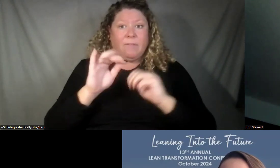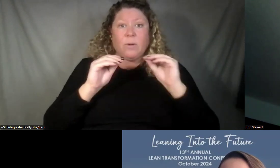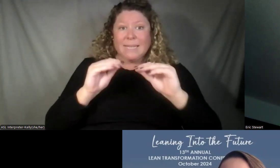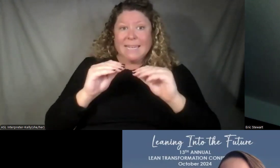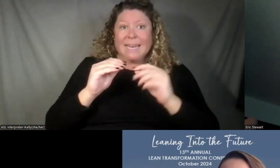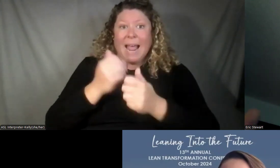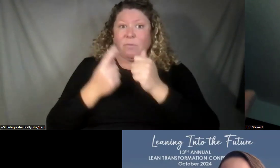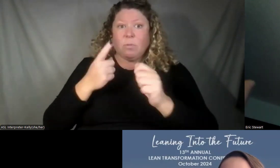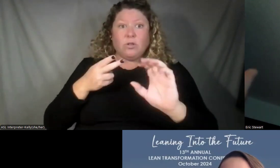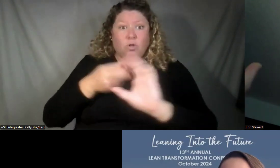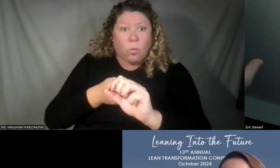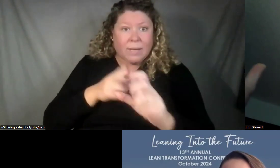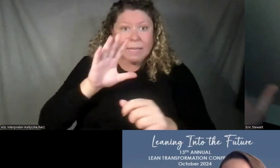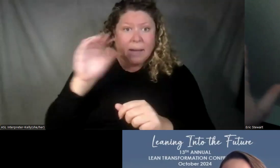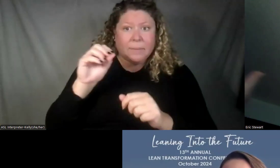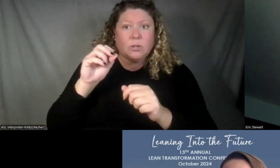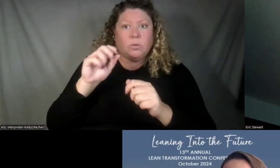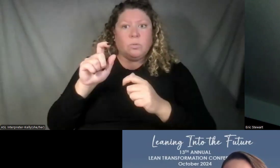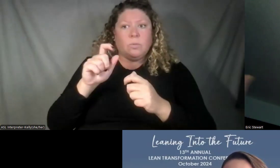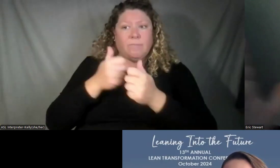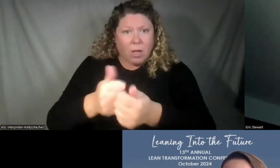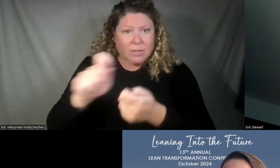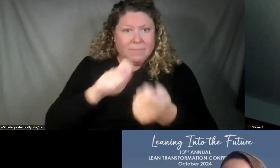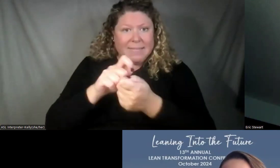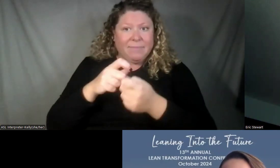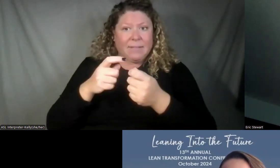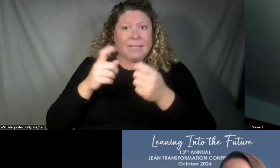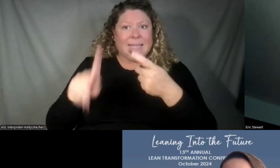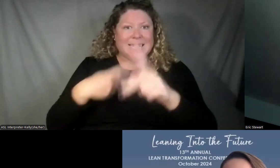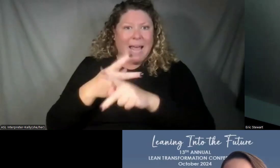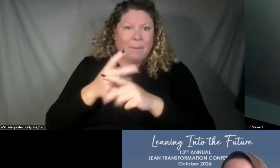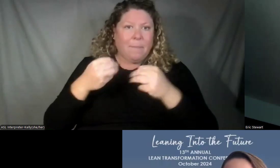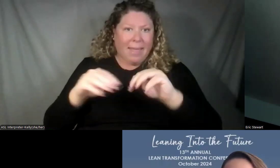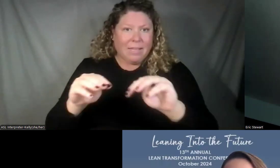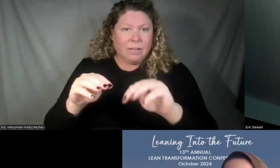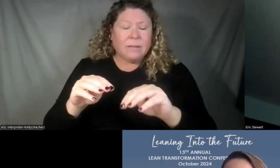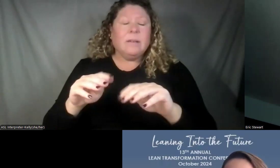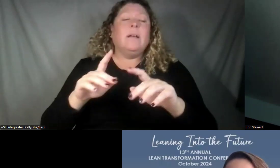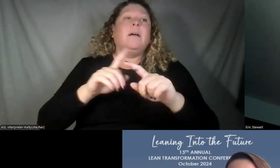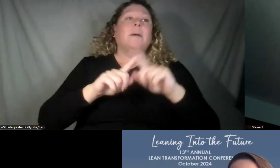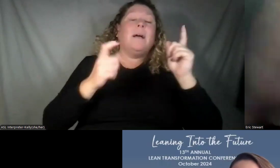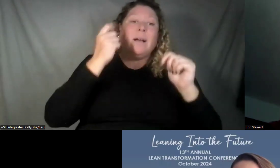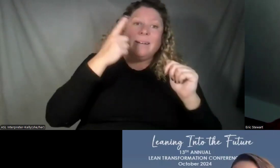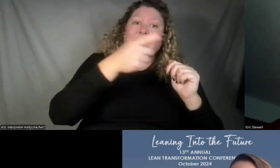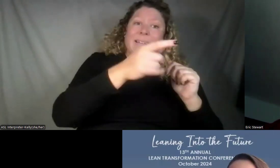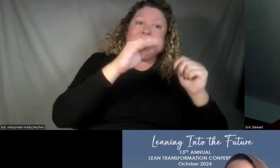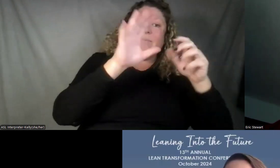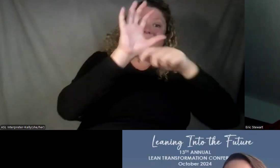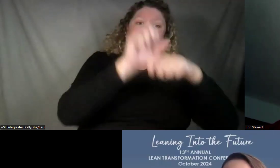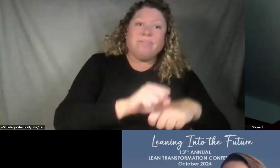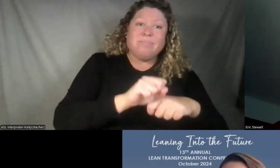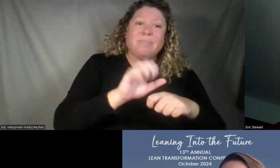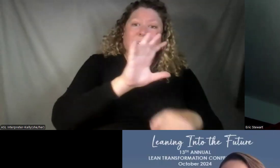type of method. Now, bureaucratic organizations tend to have long lead